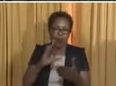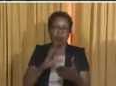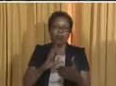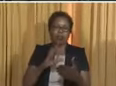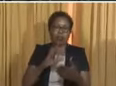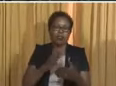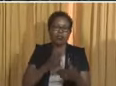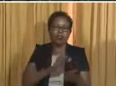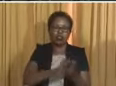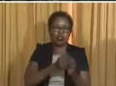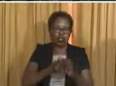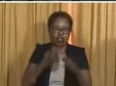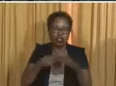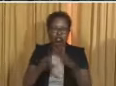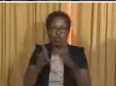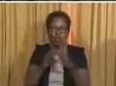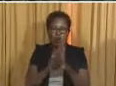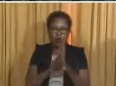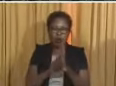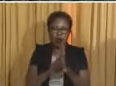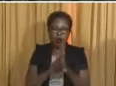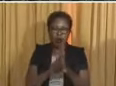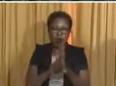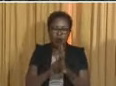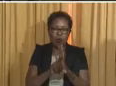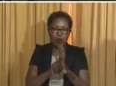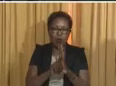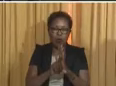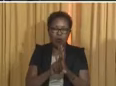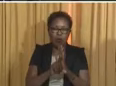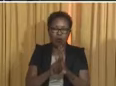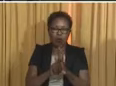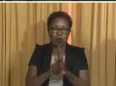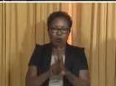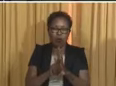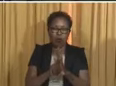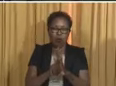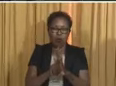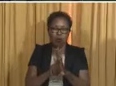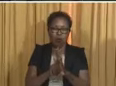Parliament, the courts don't have jurisdiction to determine the same for lack of ripeness.